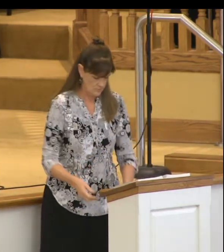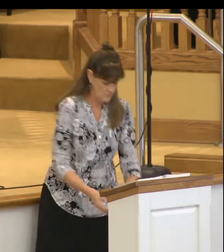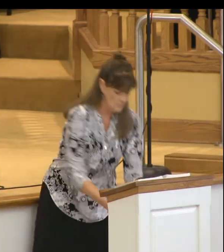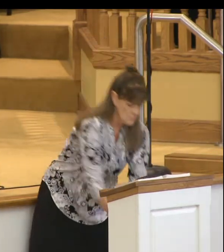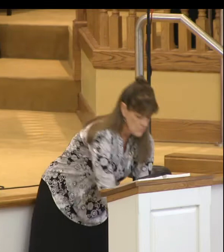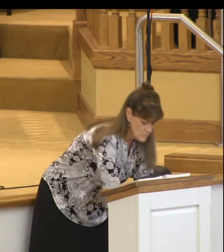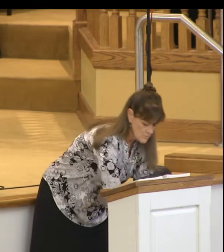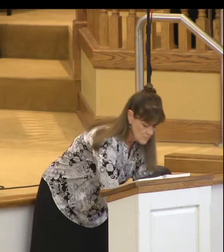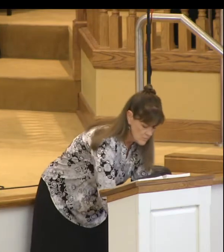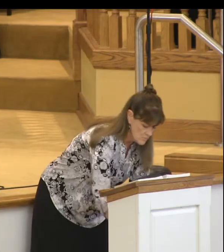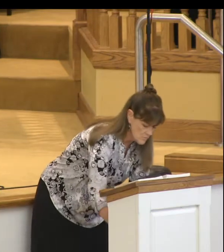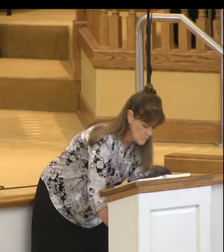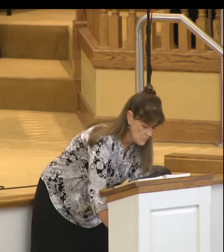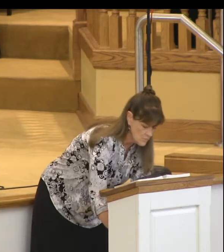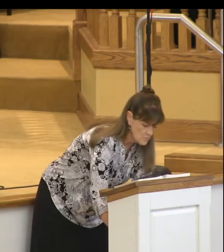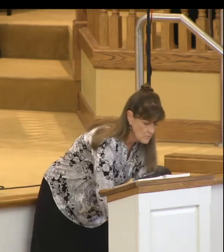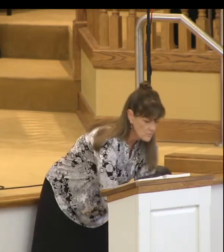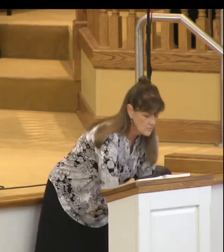Ooh.